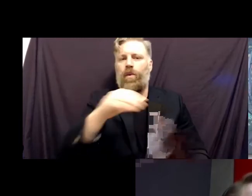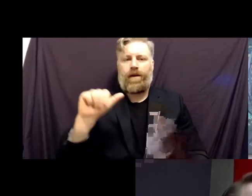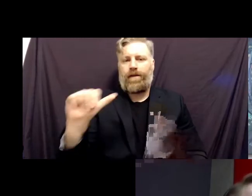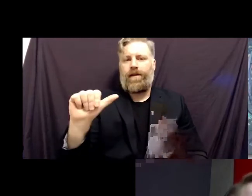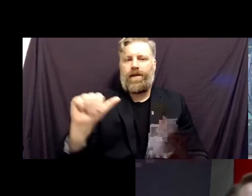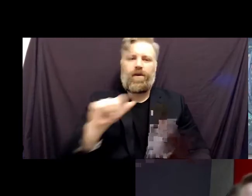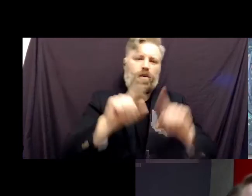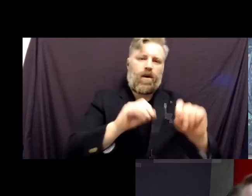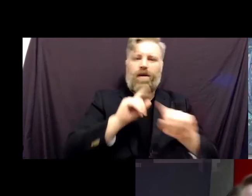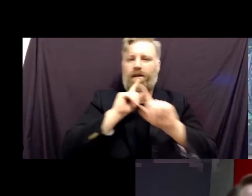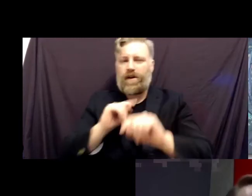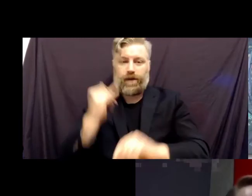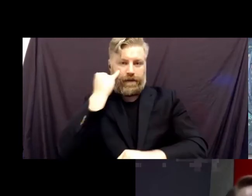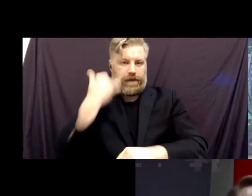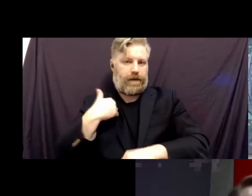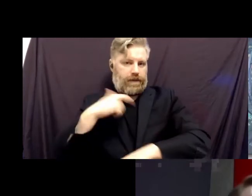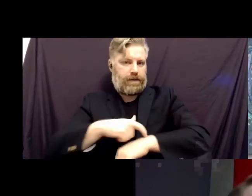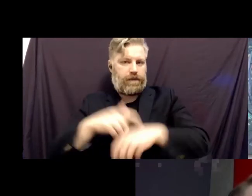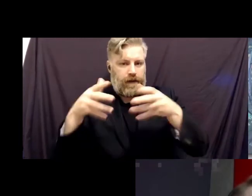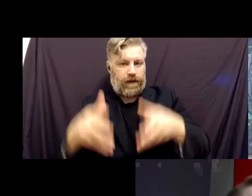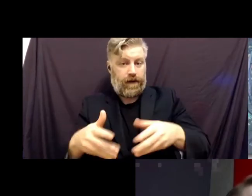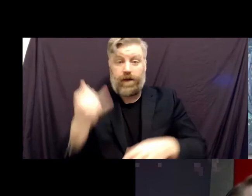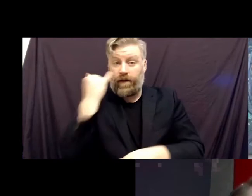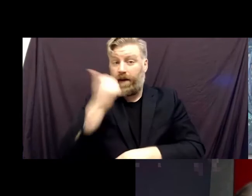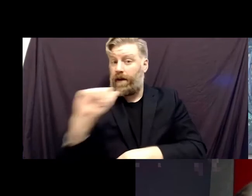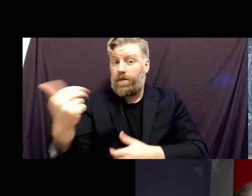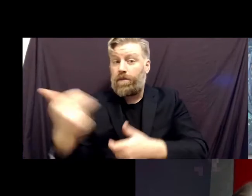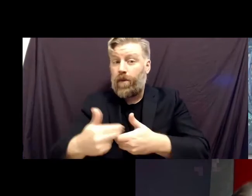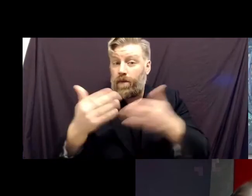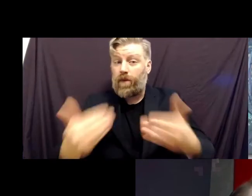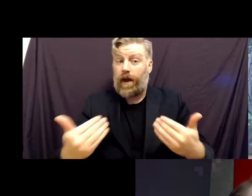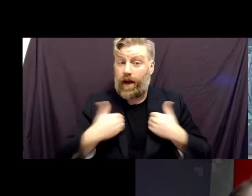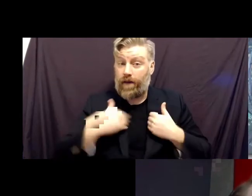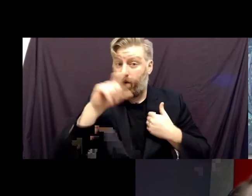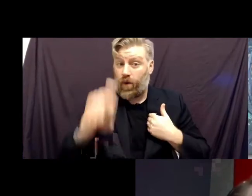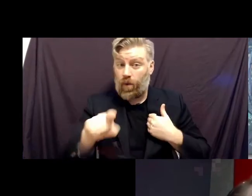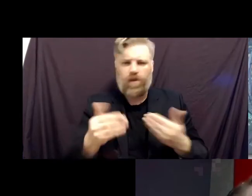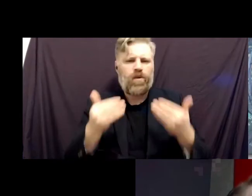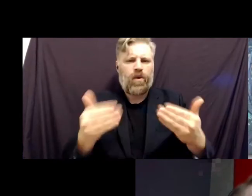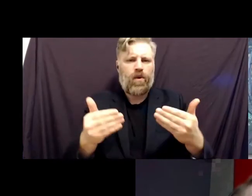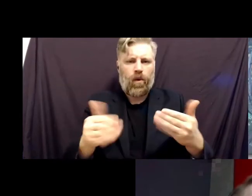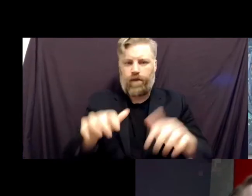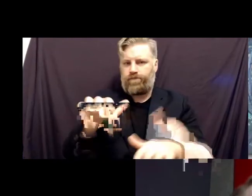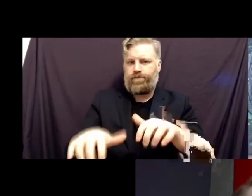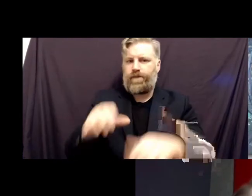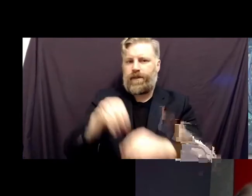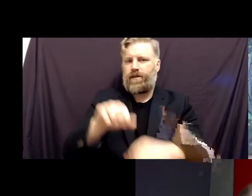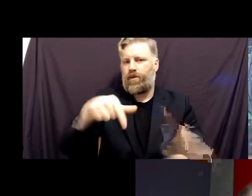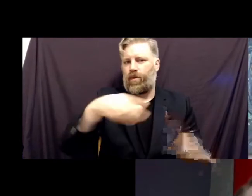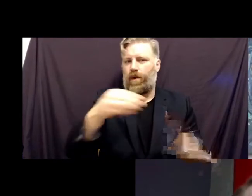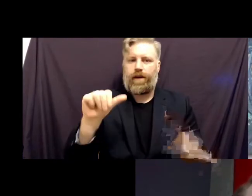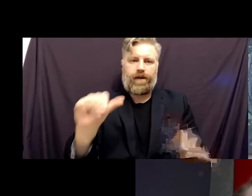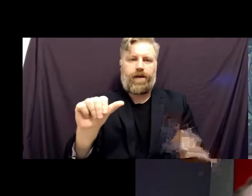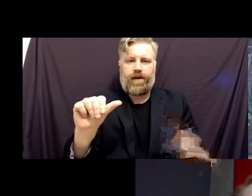left. So if any of our participants have any questions, please feel free to put them in the Q&A. I'll also